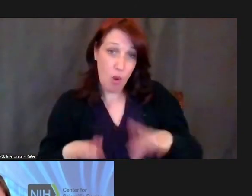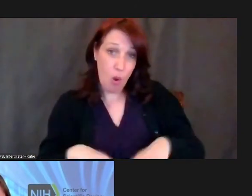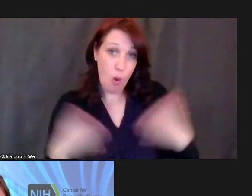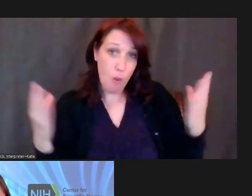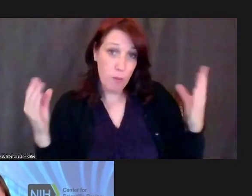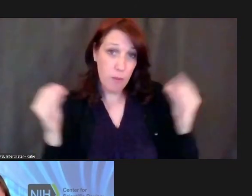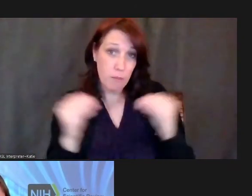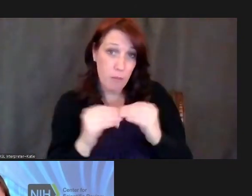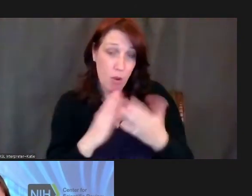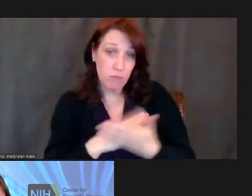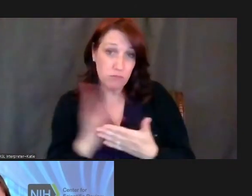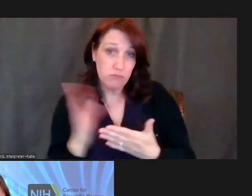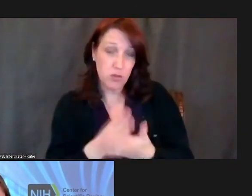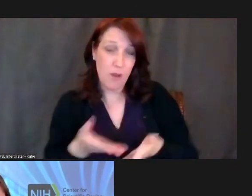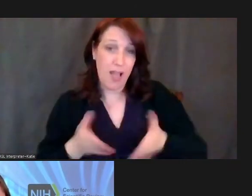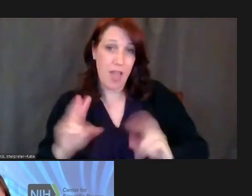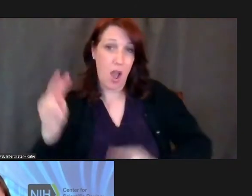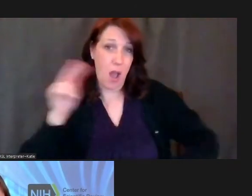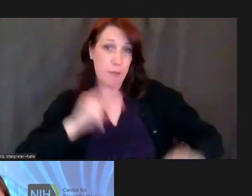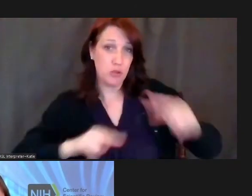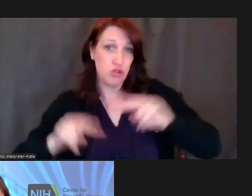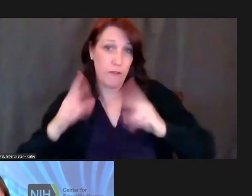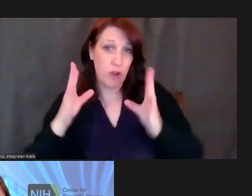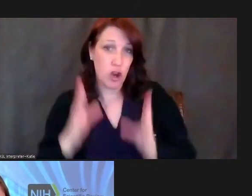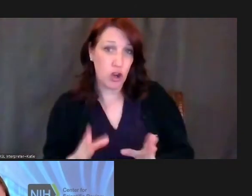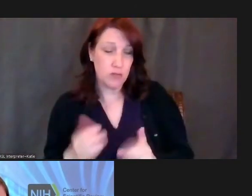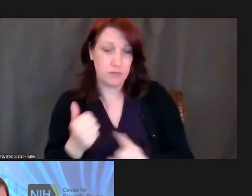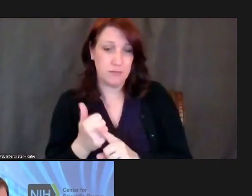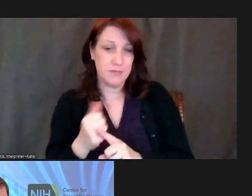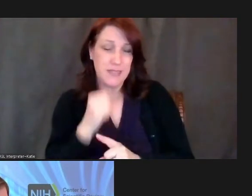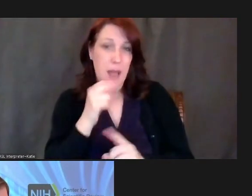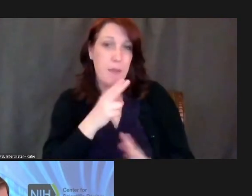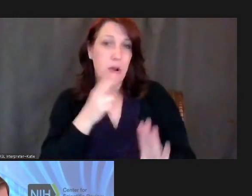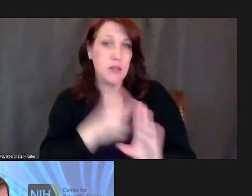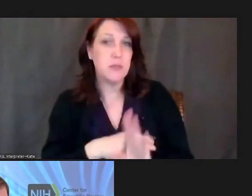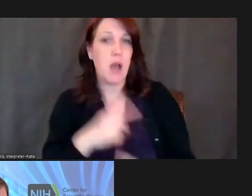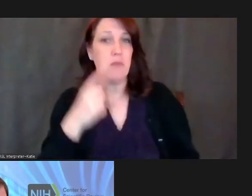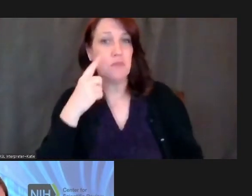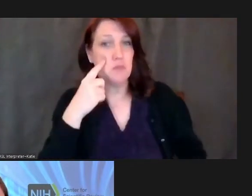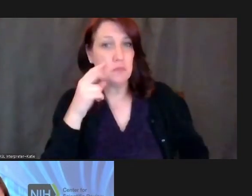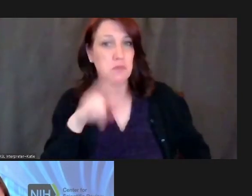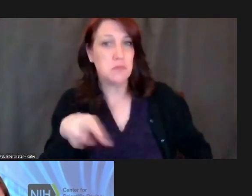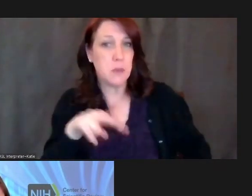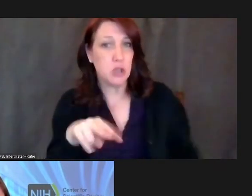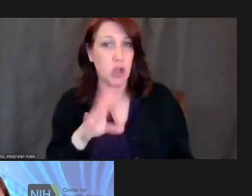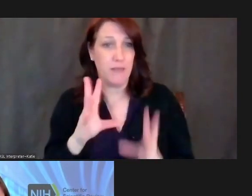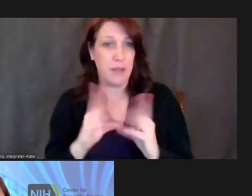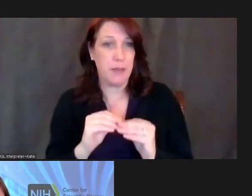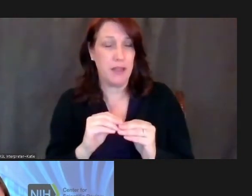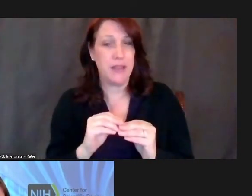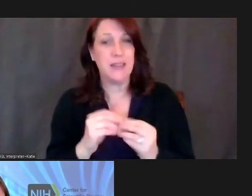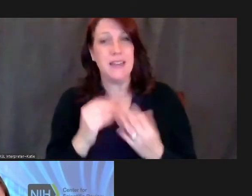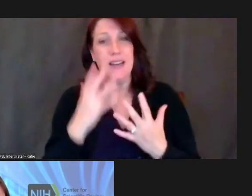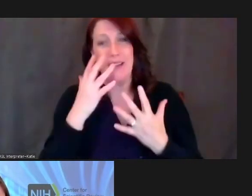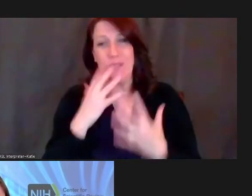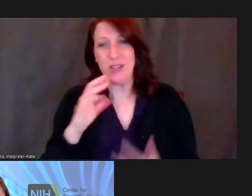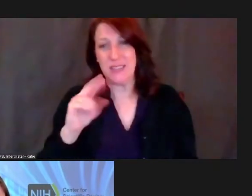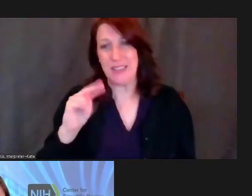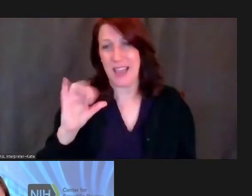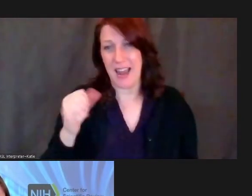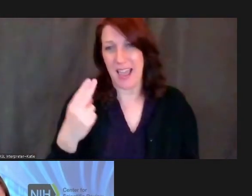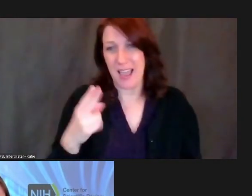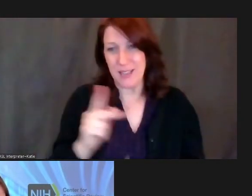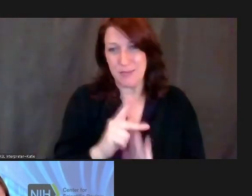to allow observers, people who didn't participate but just could observe the meeting. But unfortunately, NIH policy